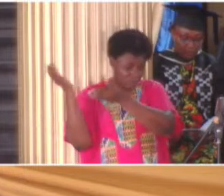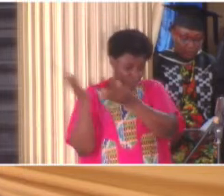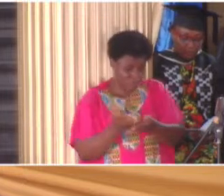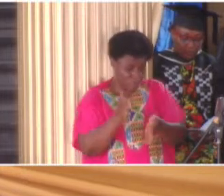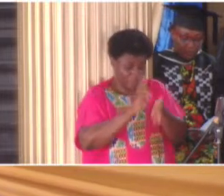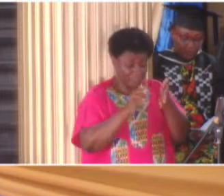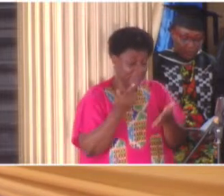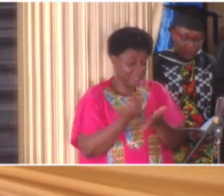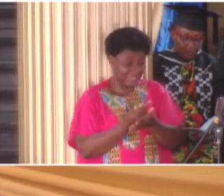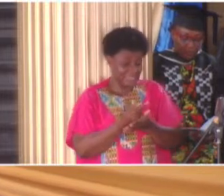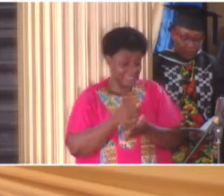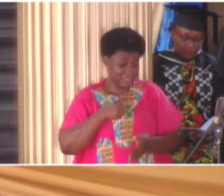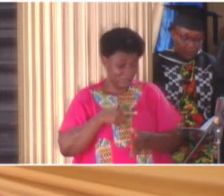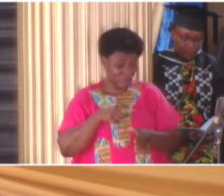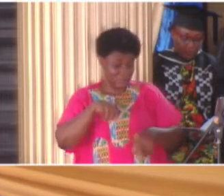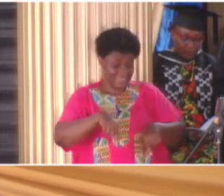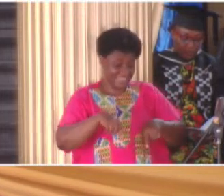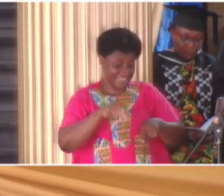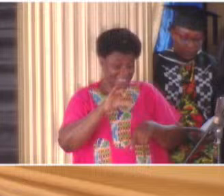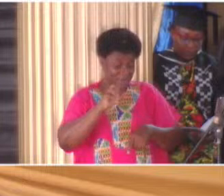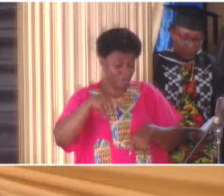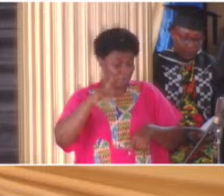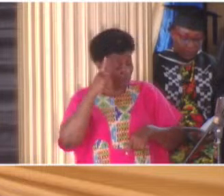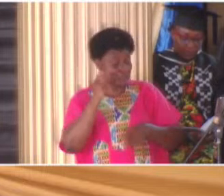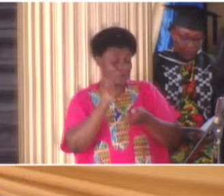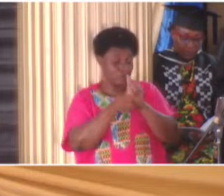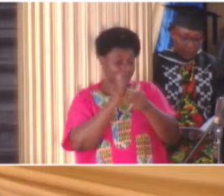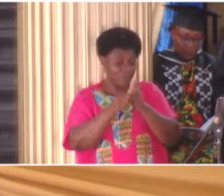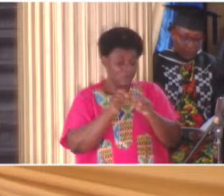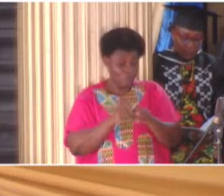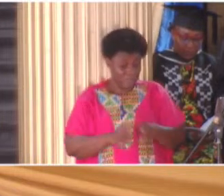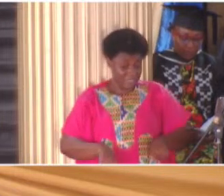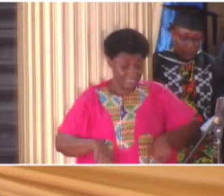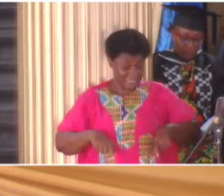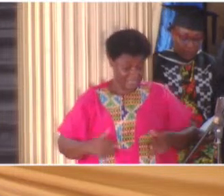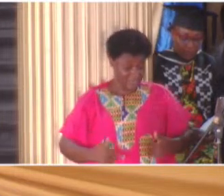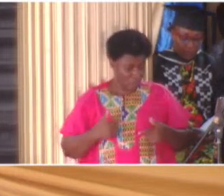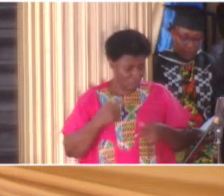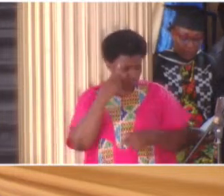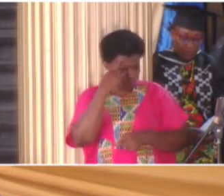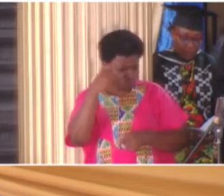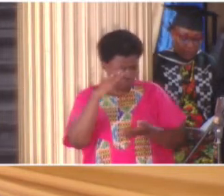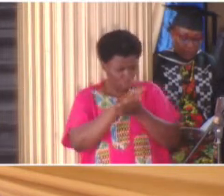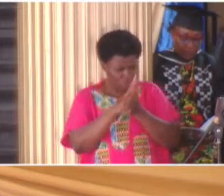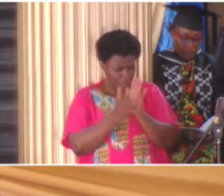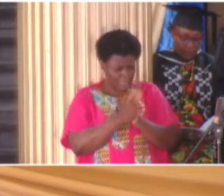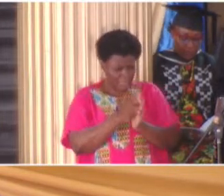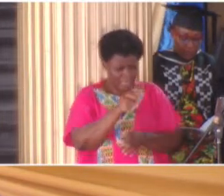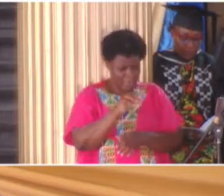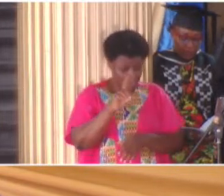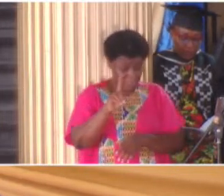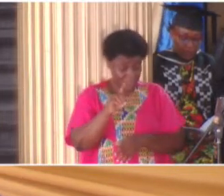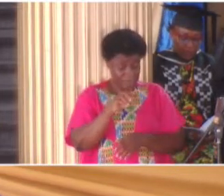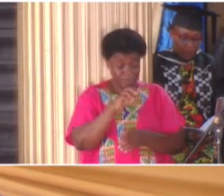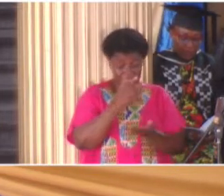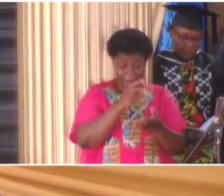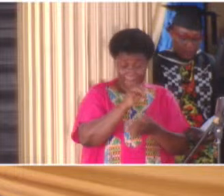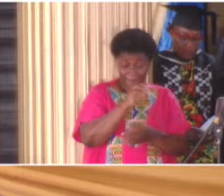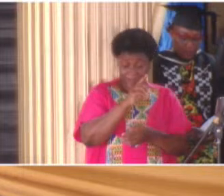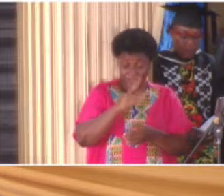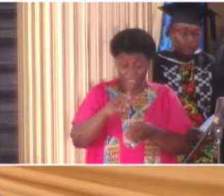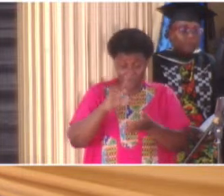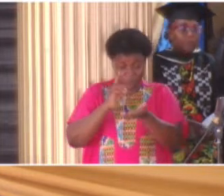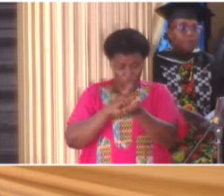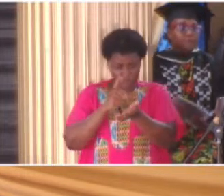University of Ghana Legon campus for the competition. With a lifelong dream of becoming a medical doctor, I applied to the University